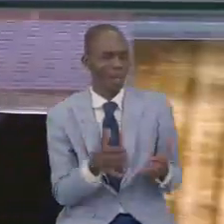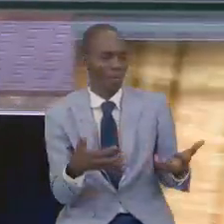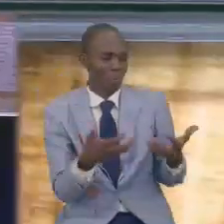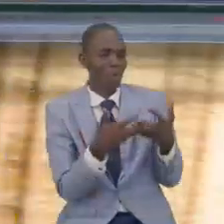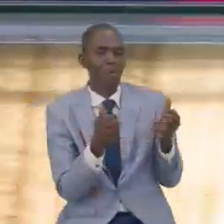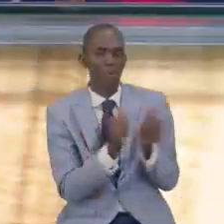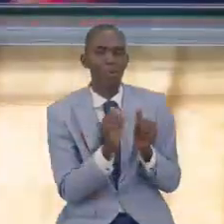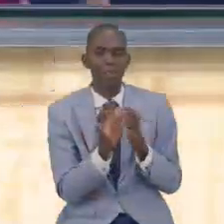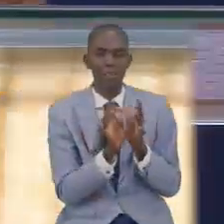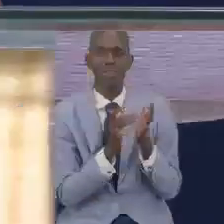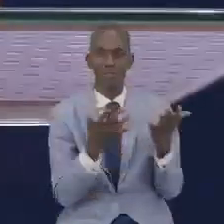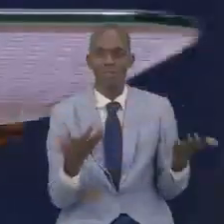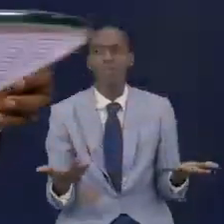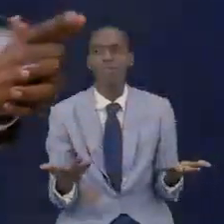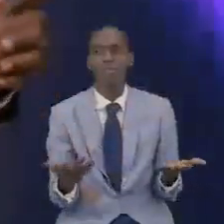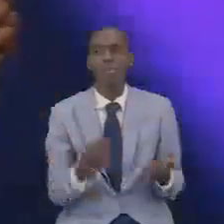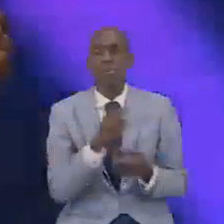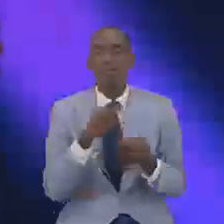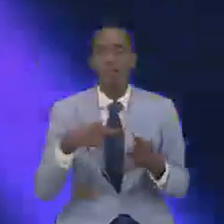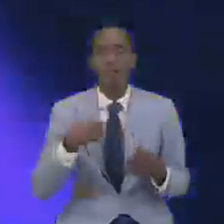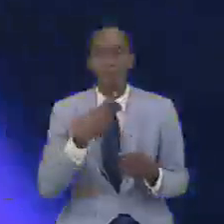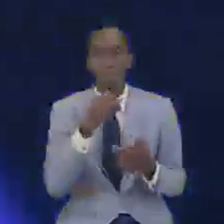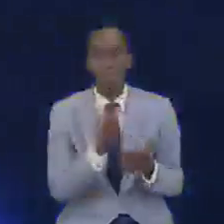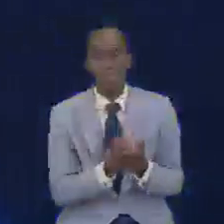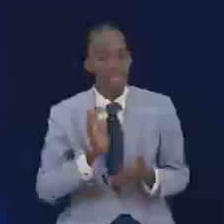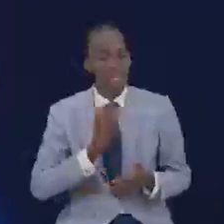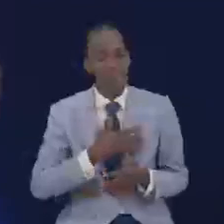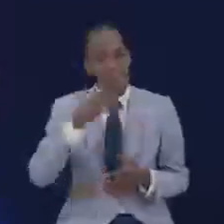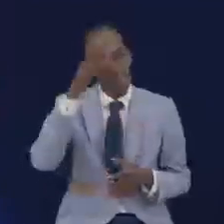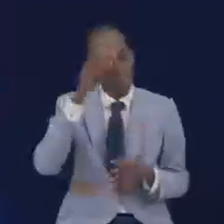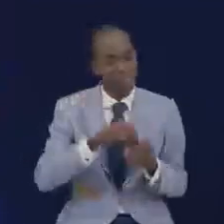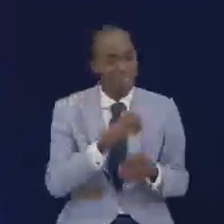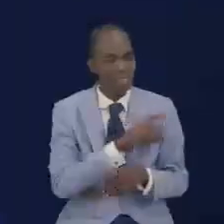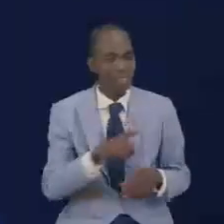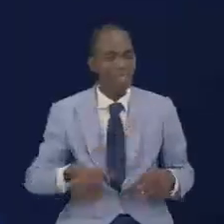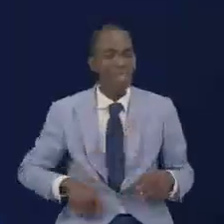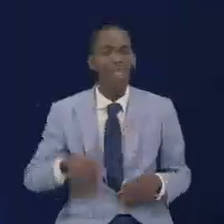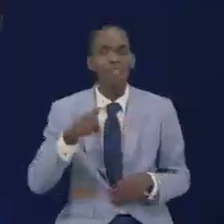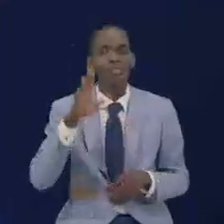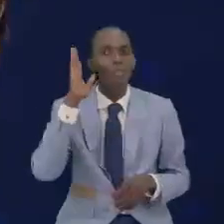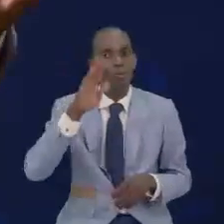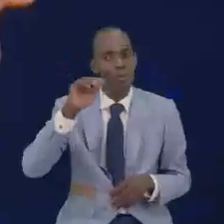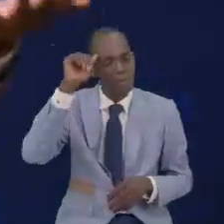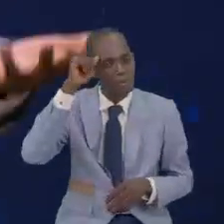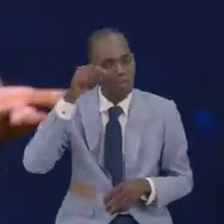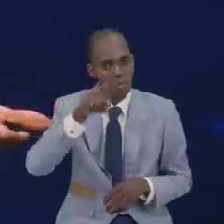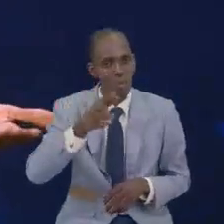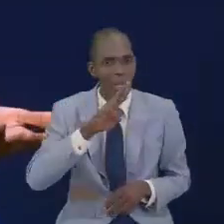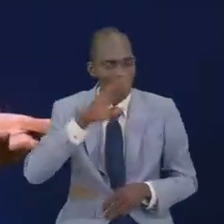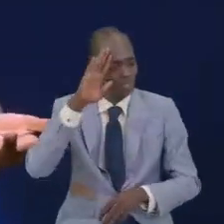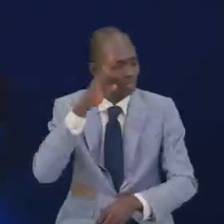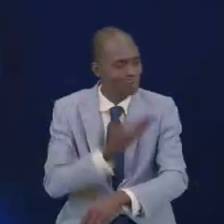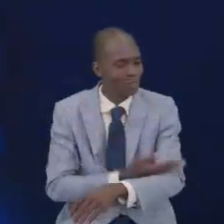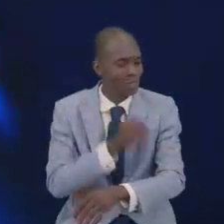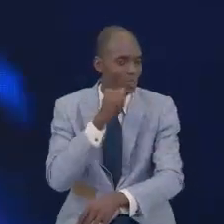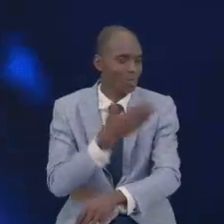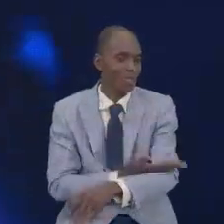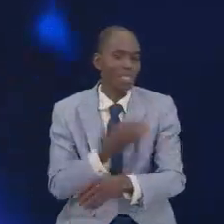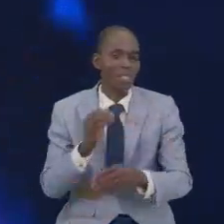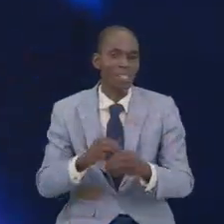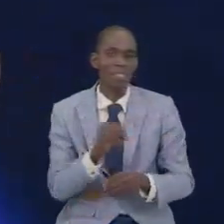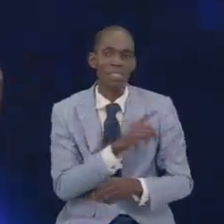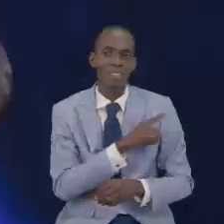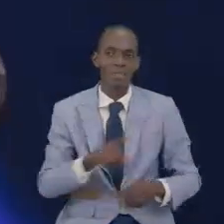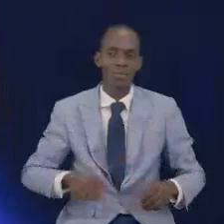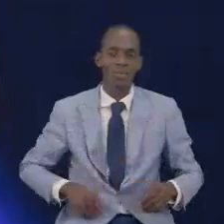Bible. When we say our father in the Lord, then you will remind yourself you're a son in the Lord and you're a daughter in the Lord. So